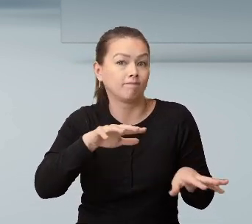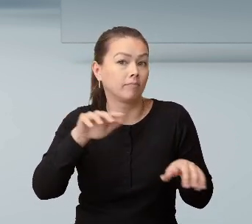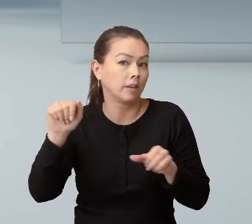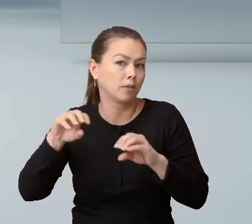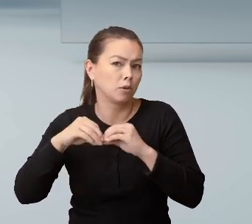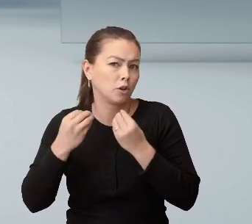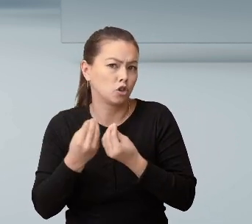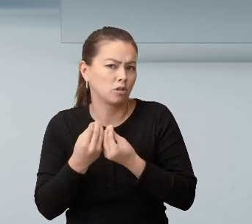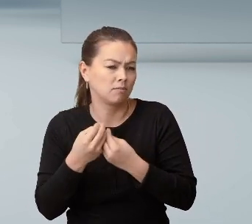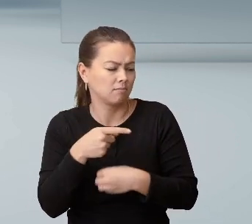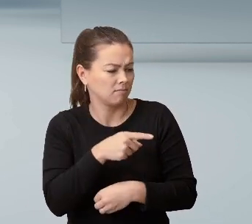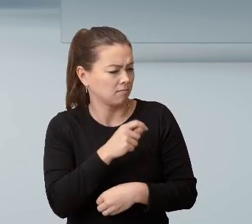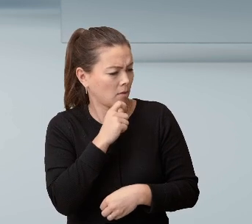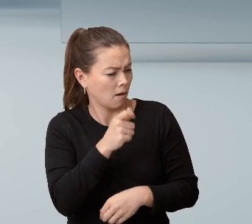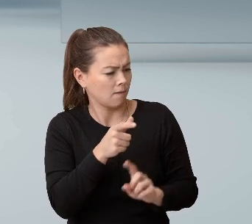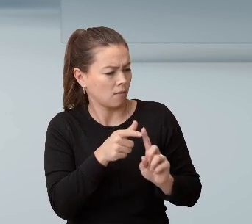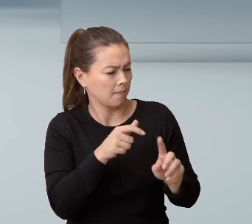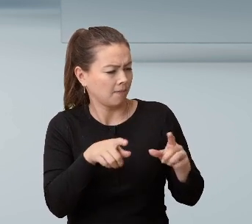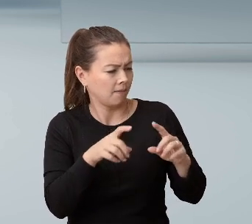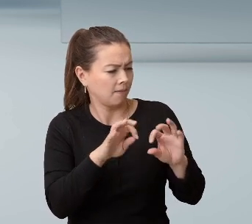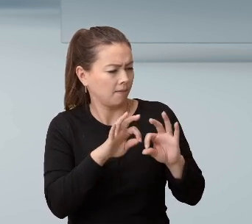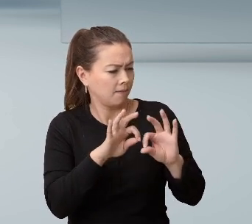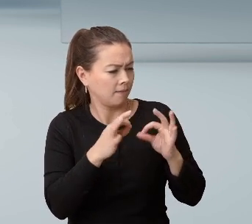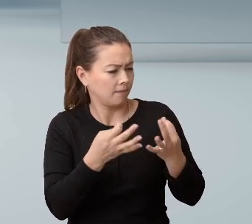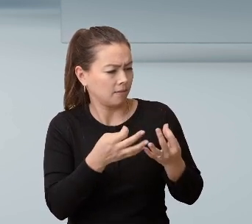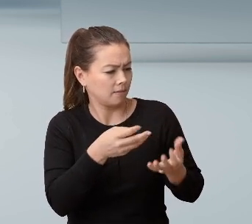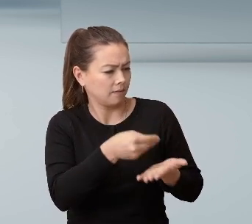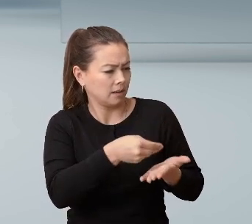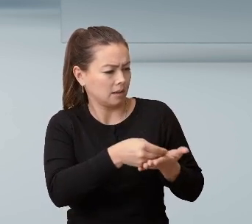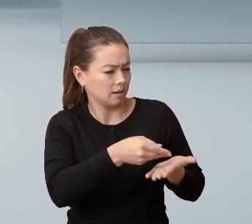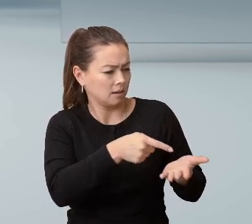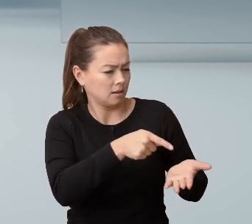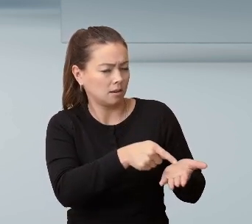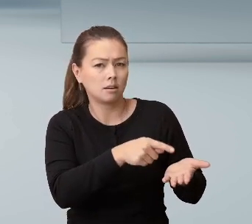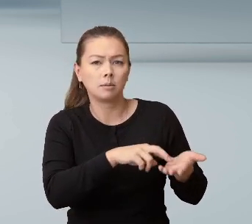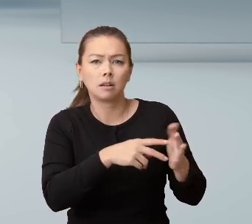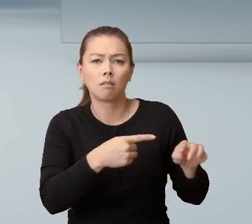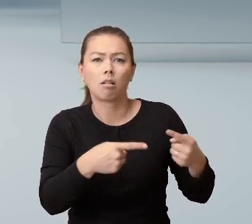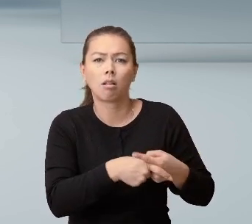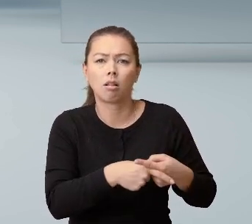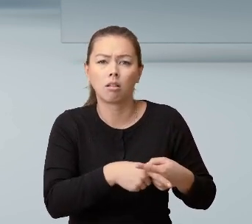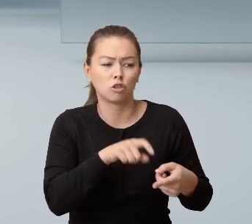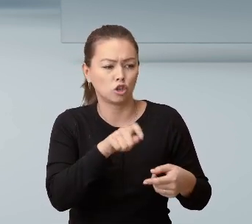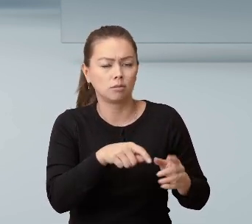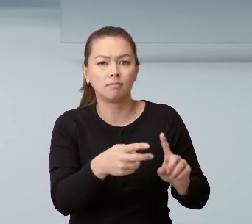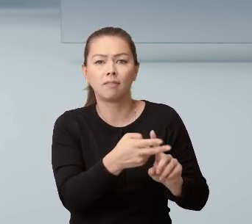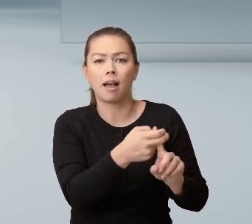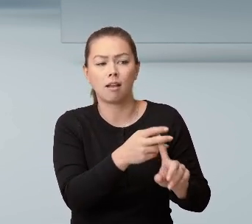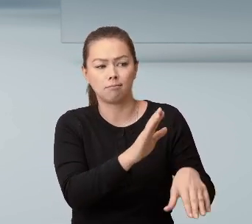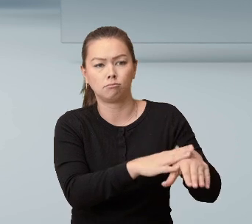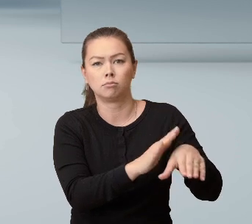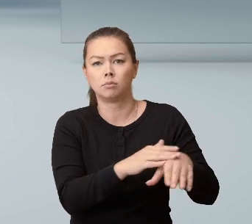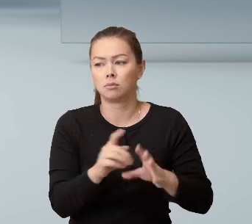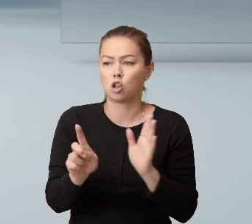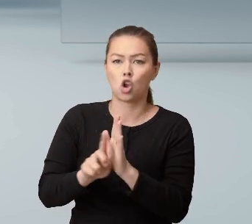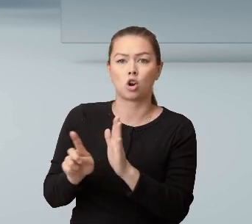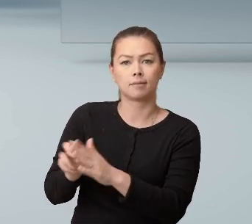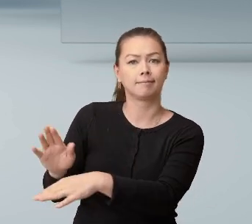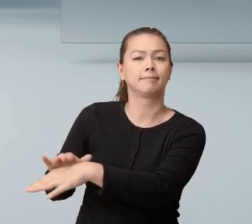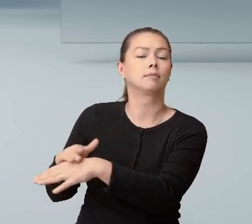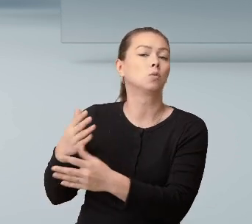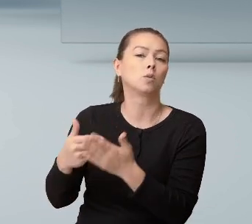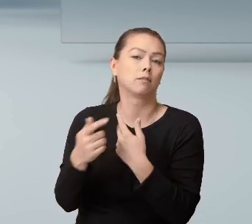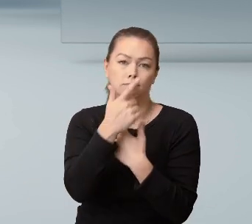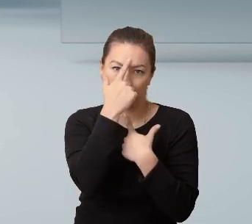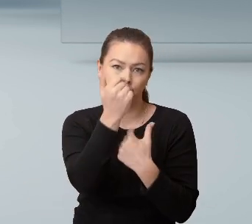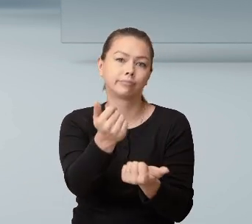from finance, it might say, okay, yeah, this group of people shouldn't be sending that information, so I'm going to block that, or I'm going to flag it, or I'm going to alert somebody, whatever